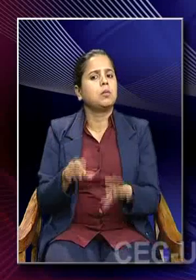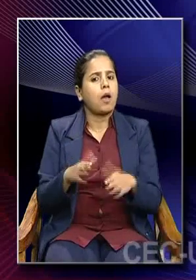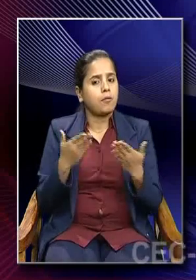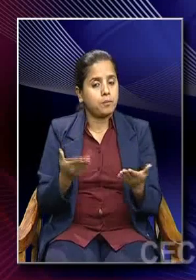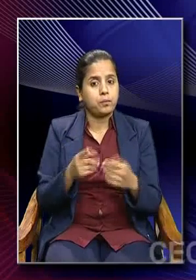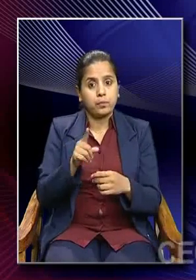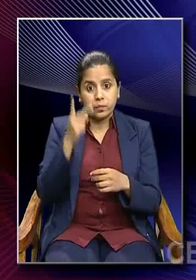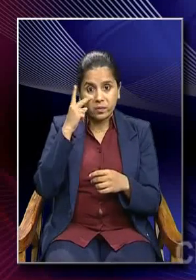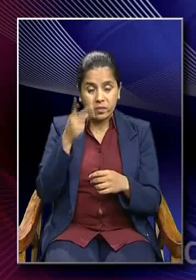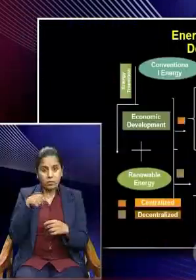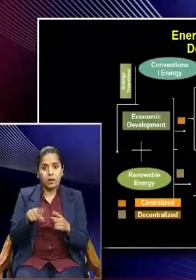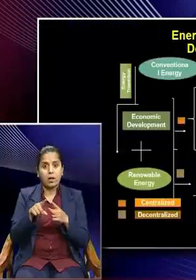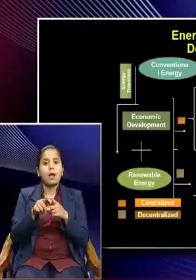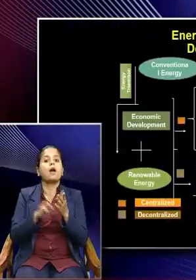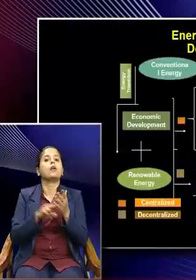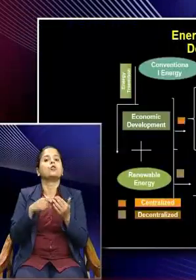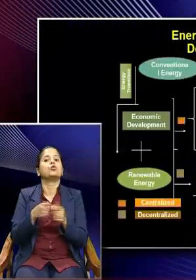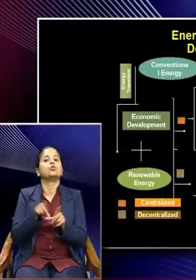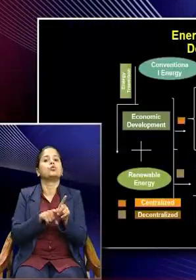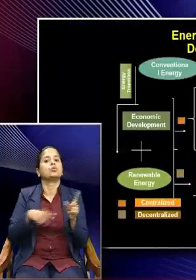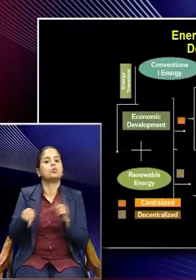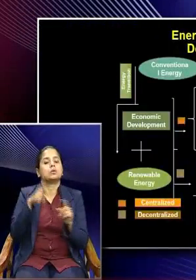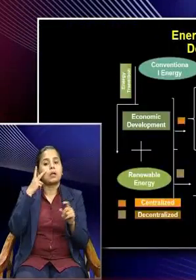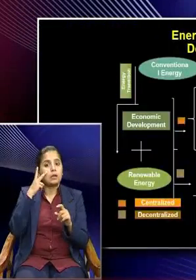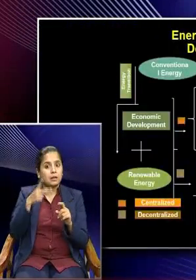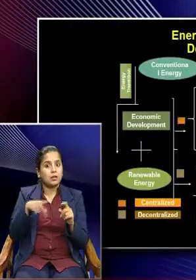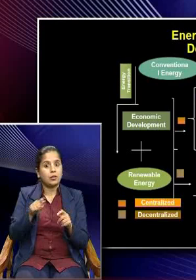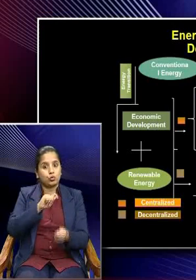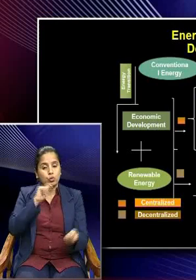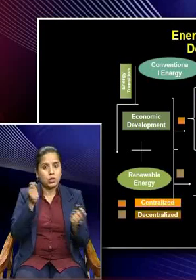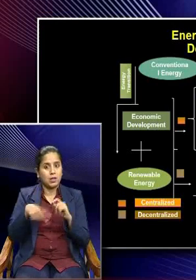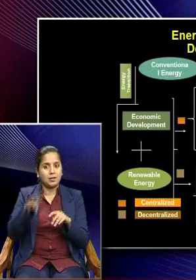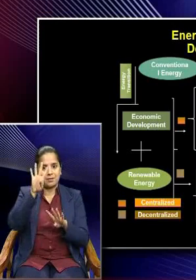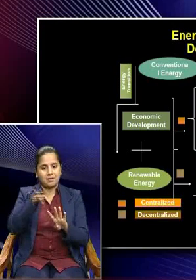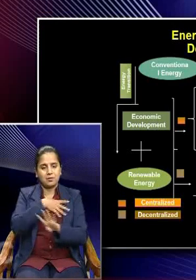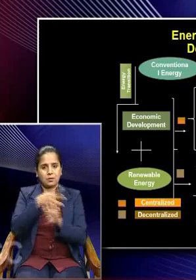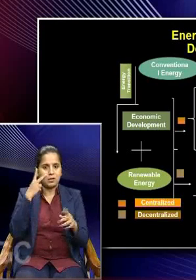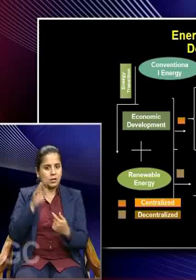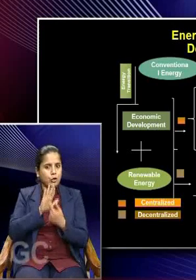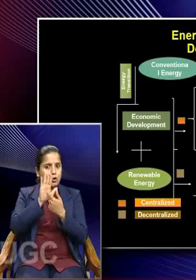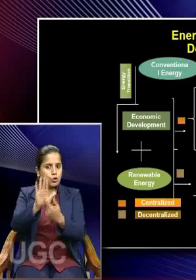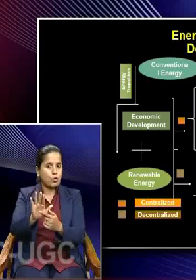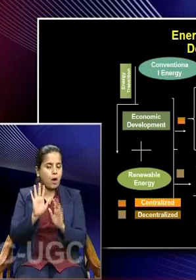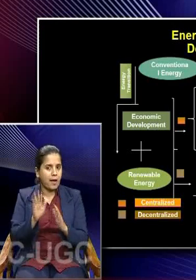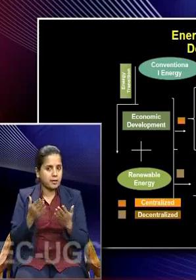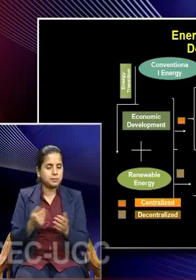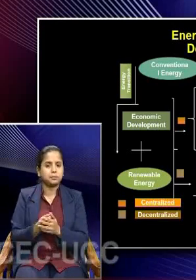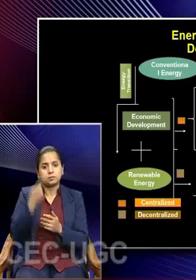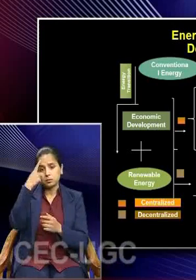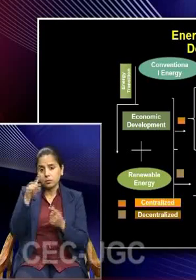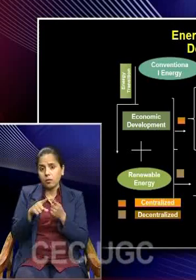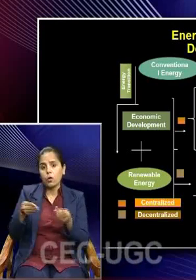you look at the energy transition, as this chart on the screen is showing, that for the